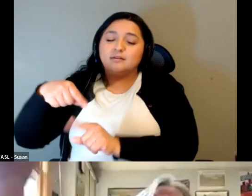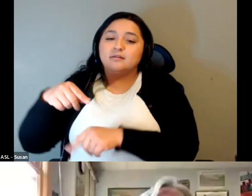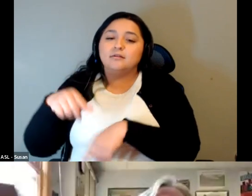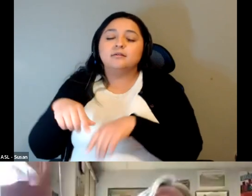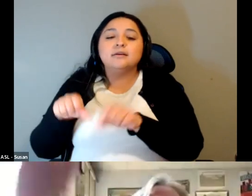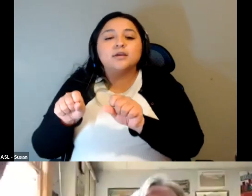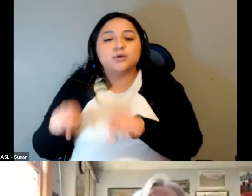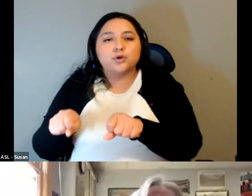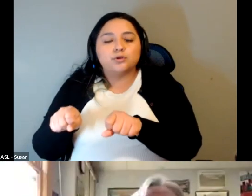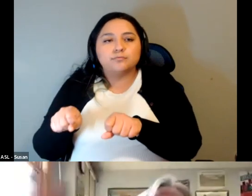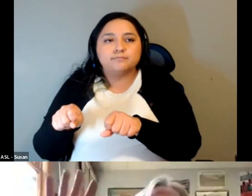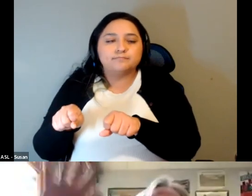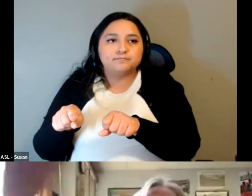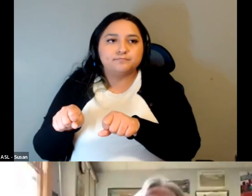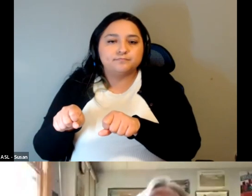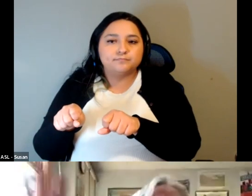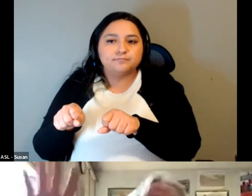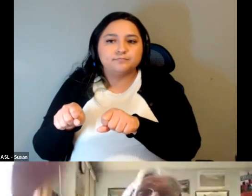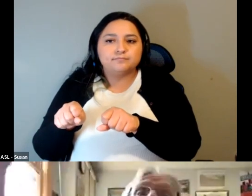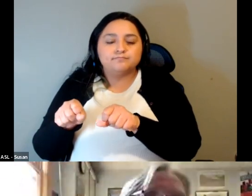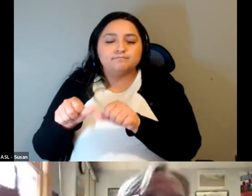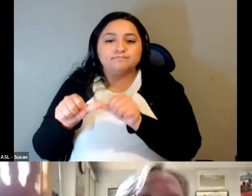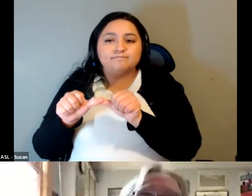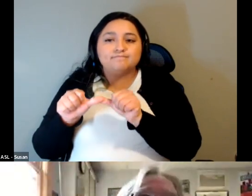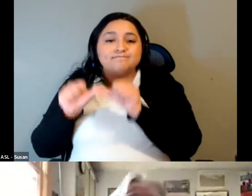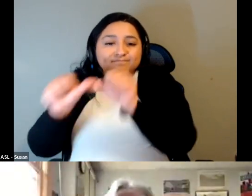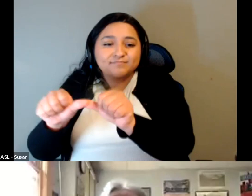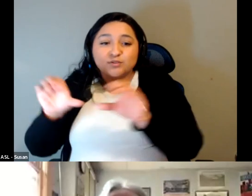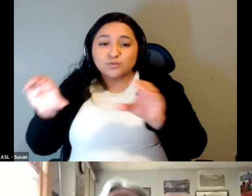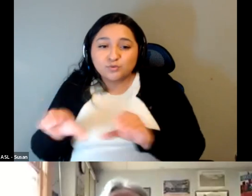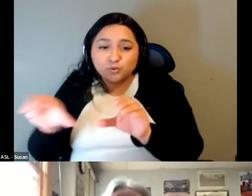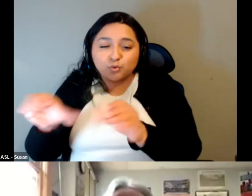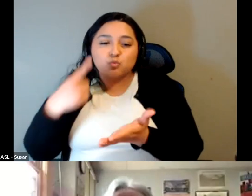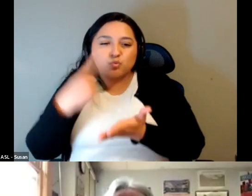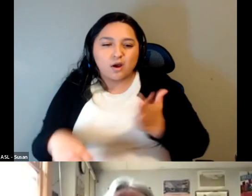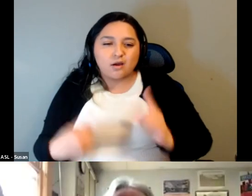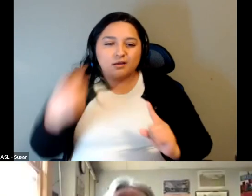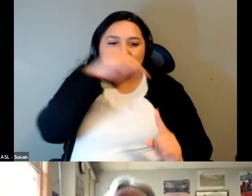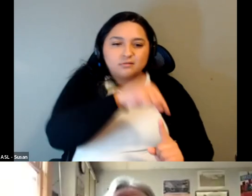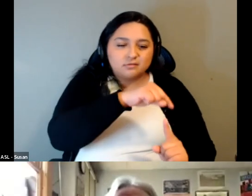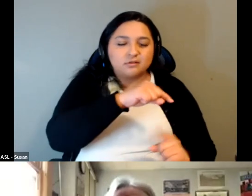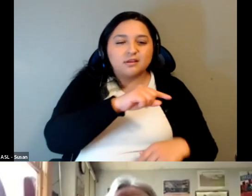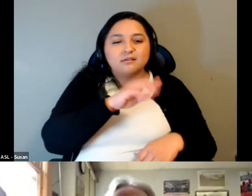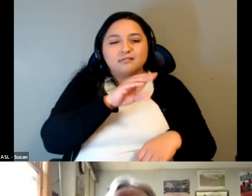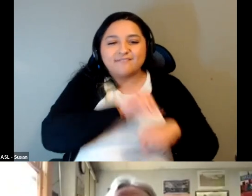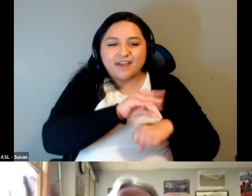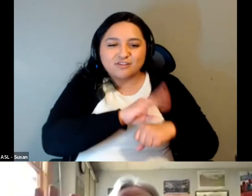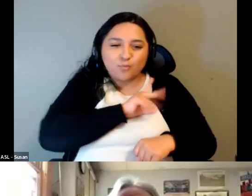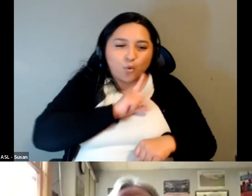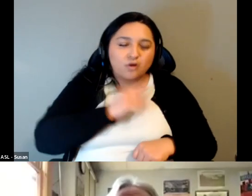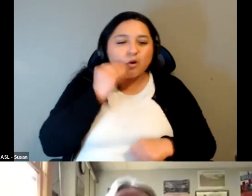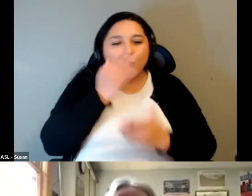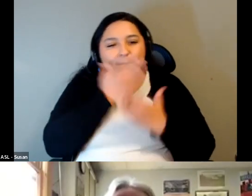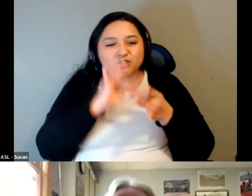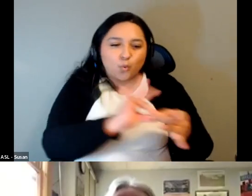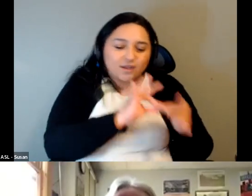board or lived experience coalition or a homeless coalition actually looks like. It doesn't matter as much what we call